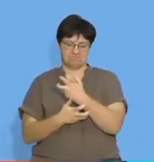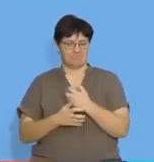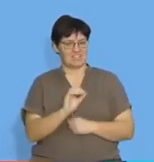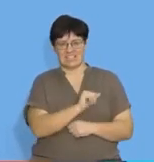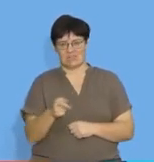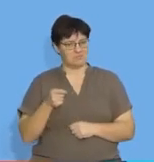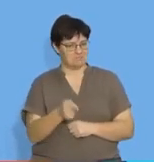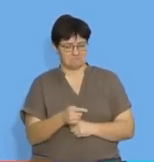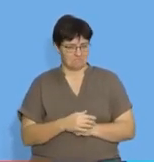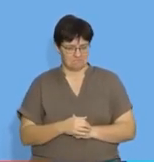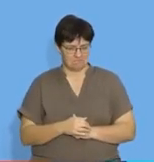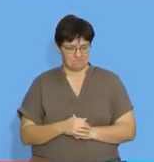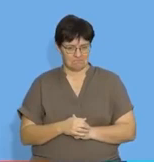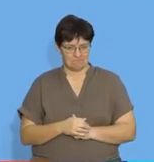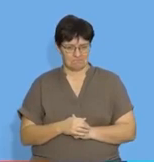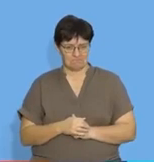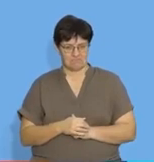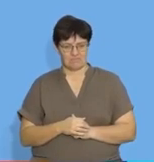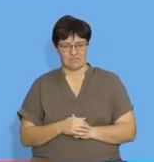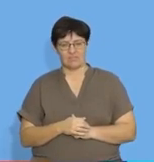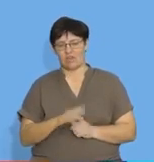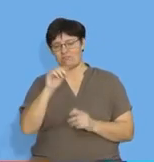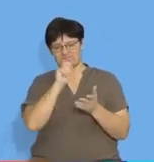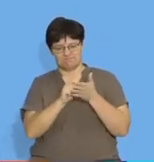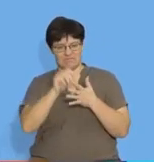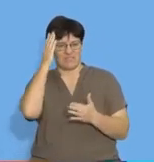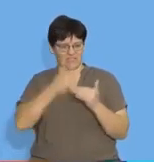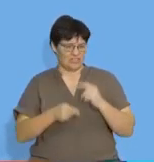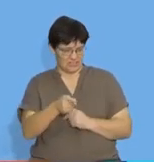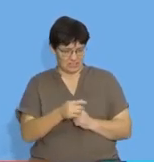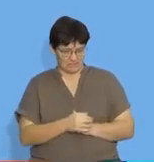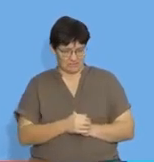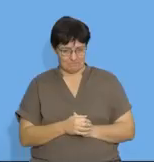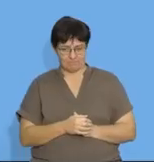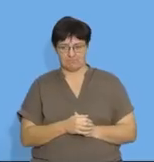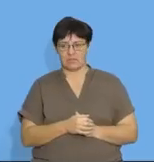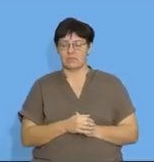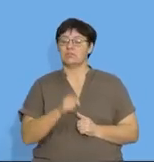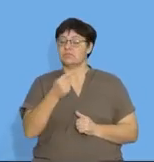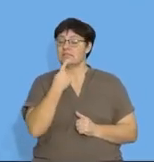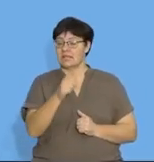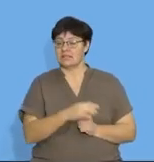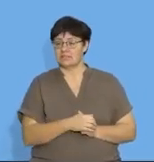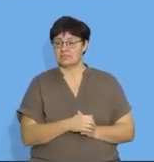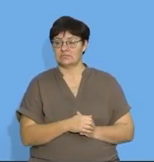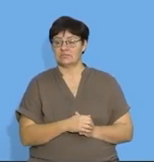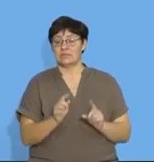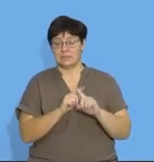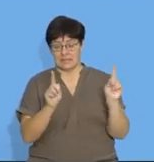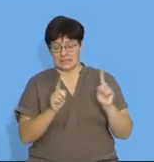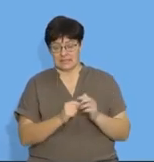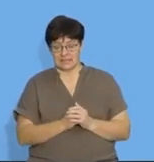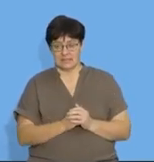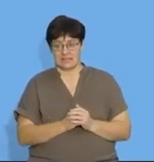is not a part of this pattern. So let's conclude on the board together. So we're going to